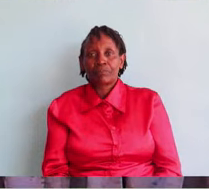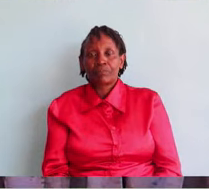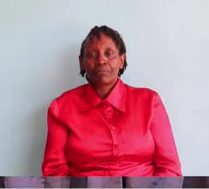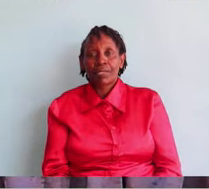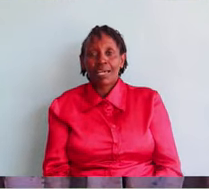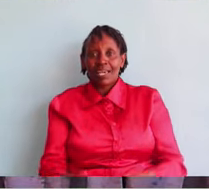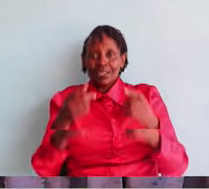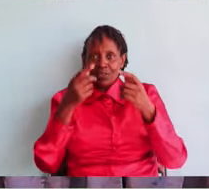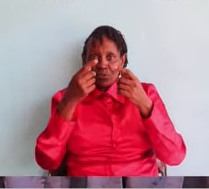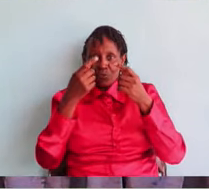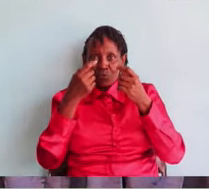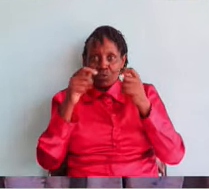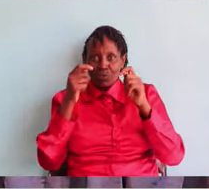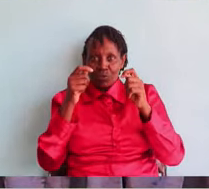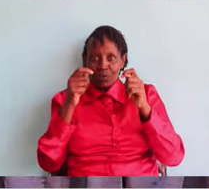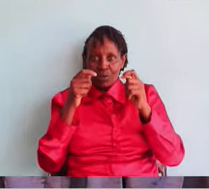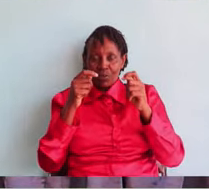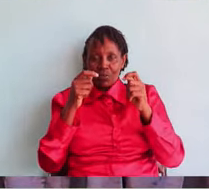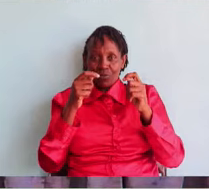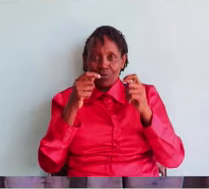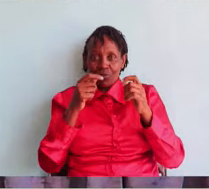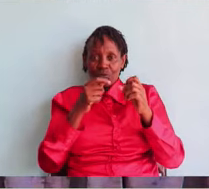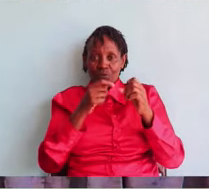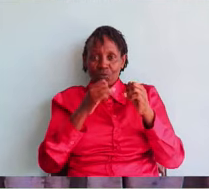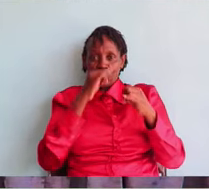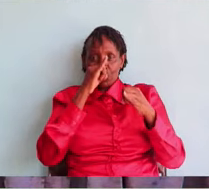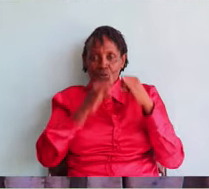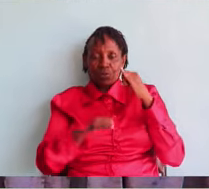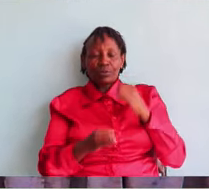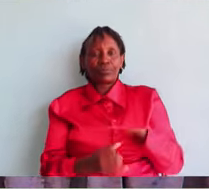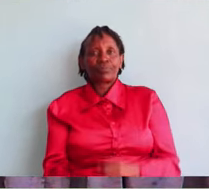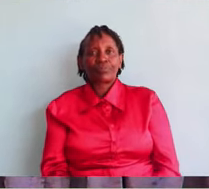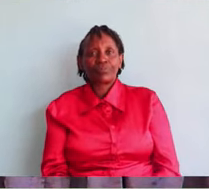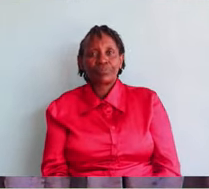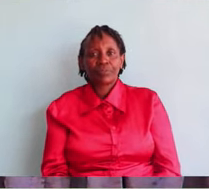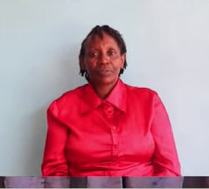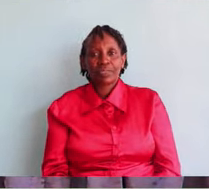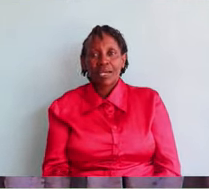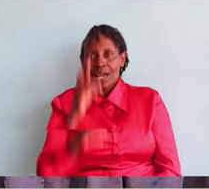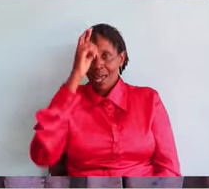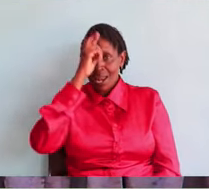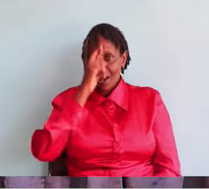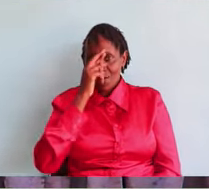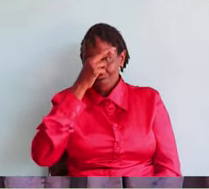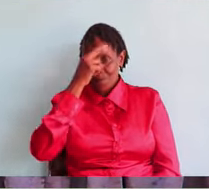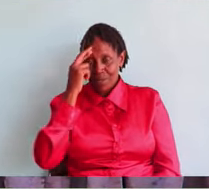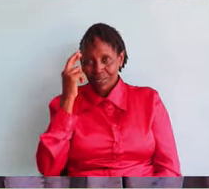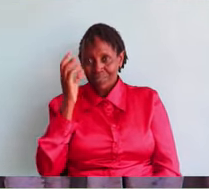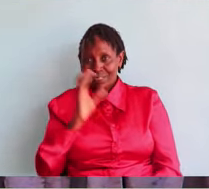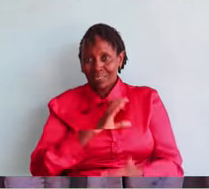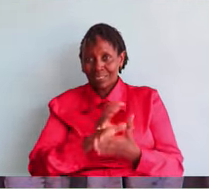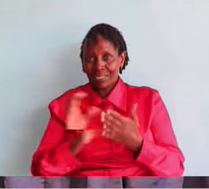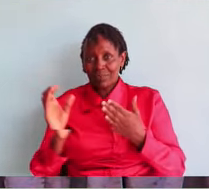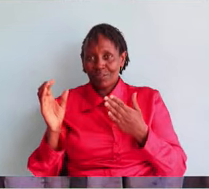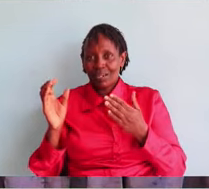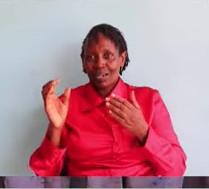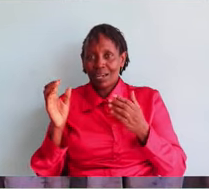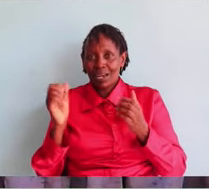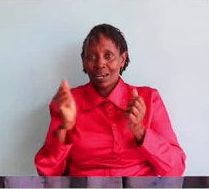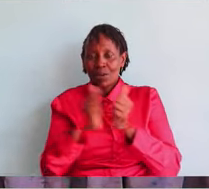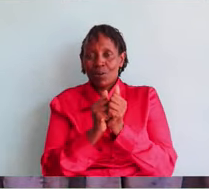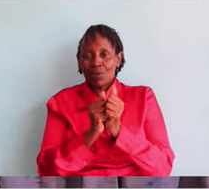we try to get to an end or conclude this sharing, Romans 12, verse 15